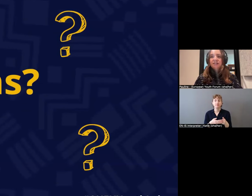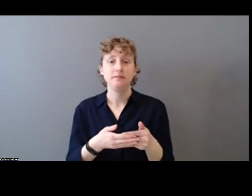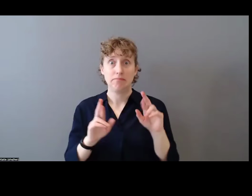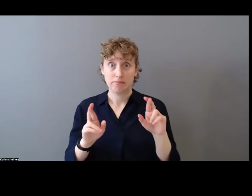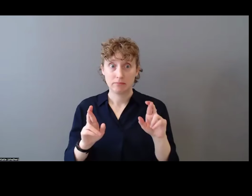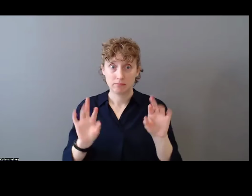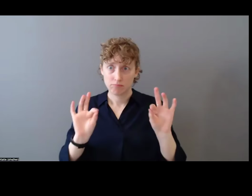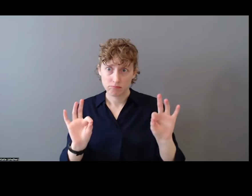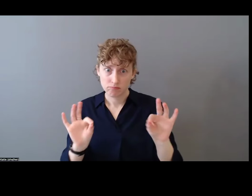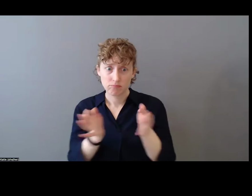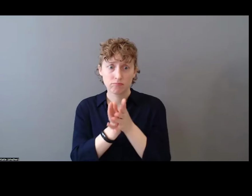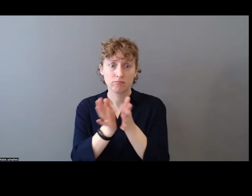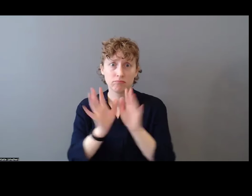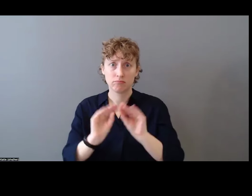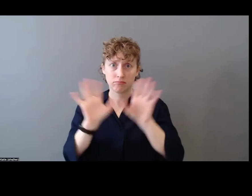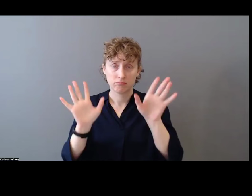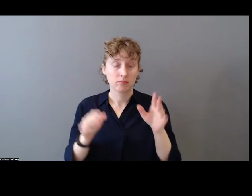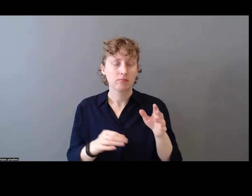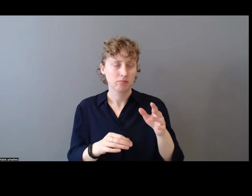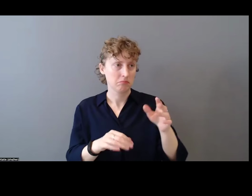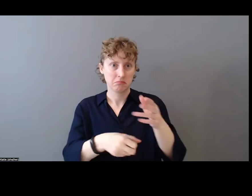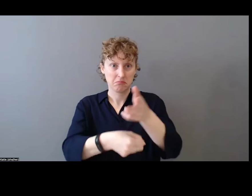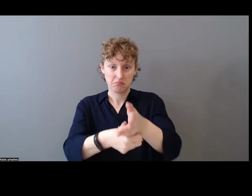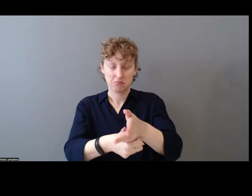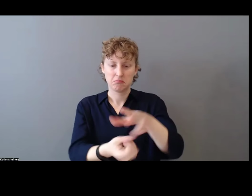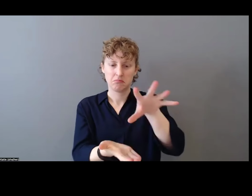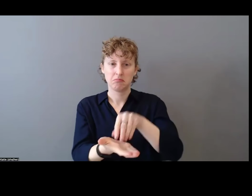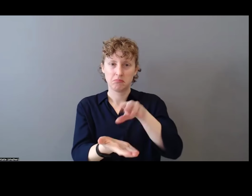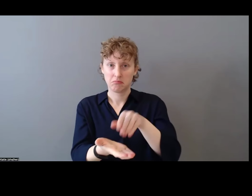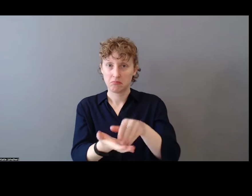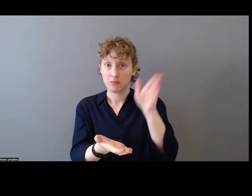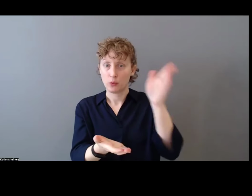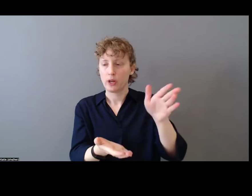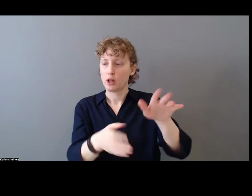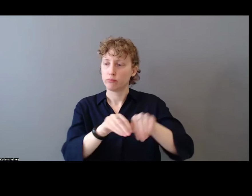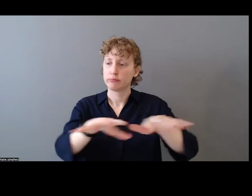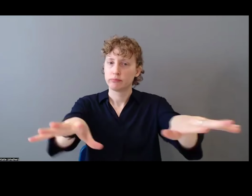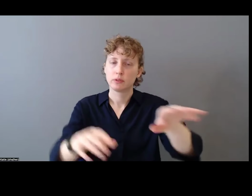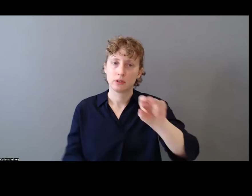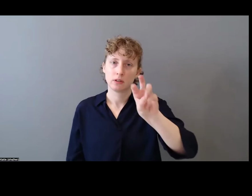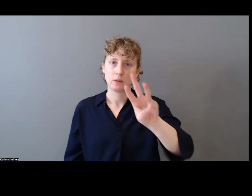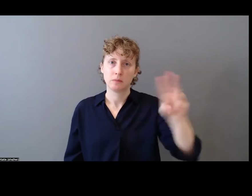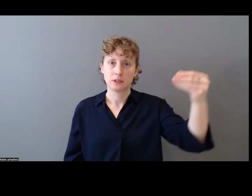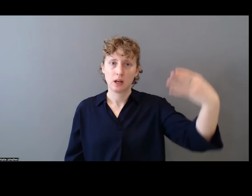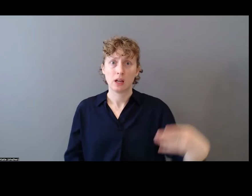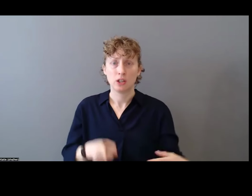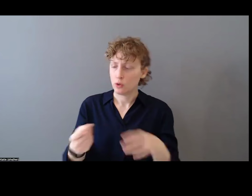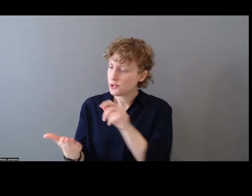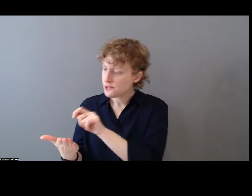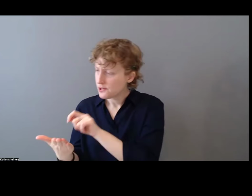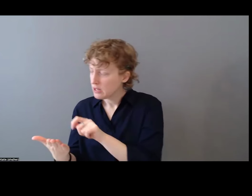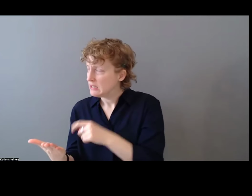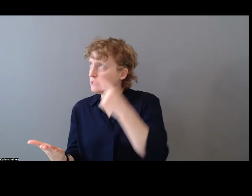was clear. This session is also recorded and will be published on the website. So you can also go back to it while you're writing your